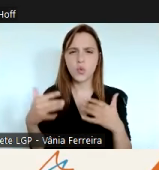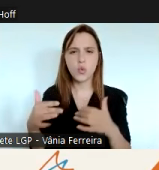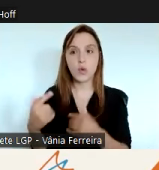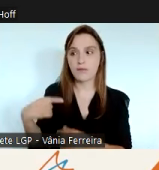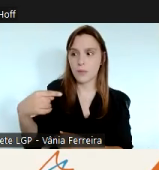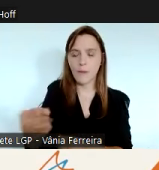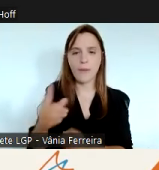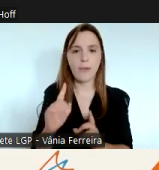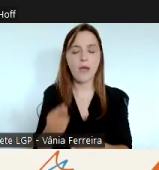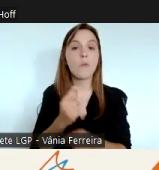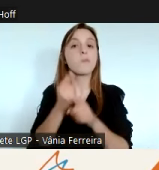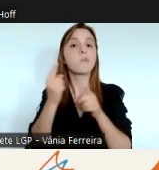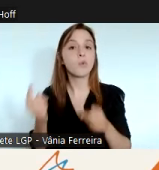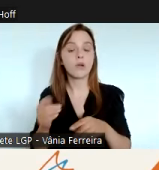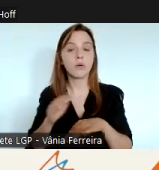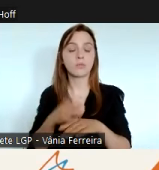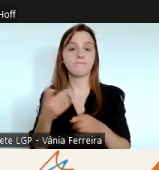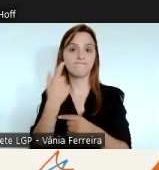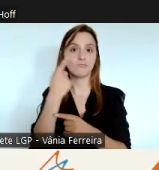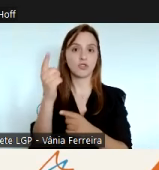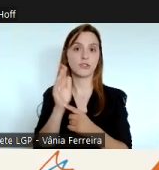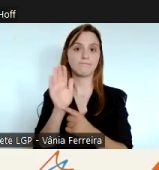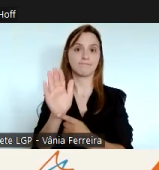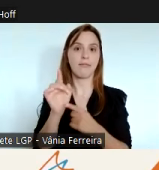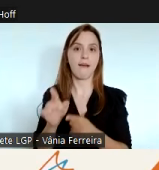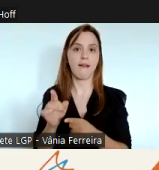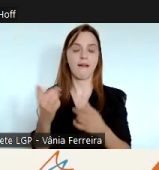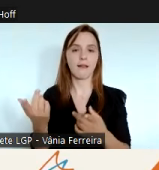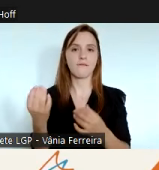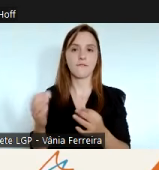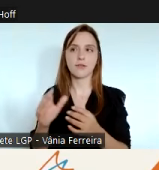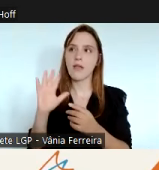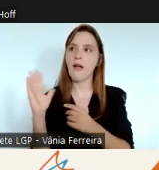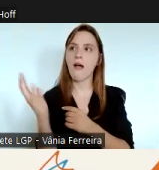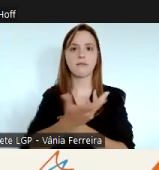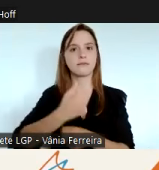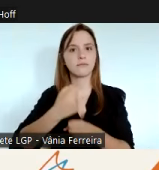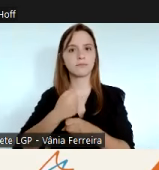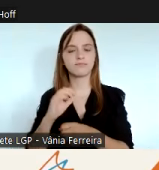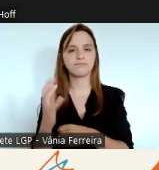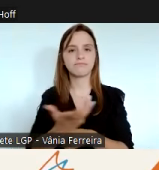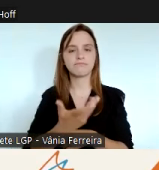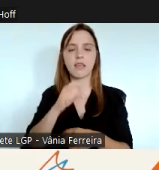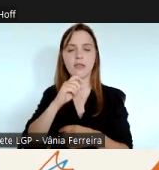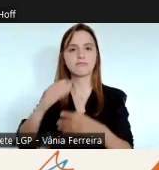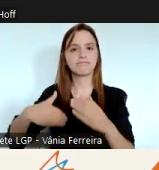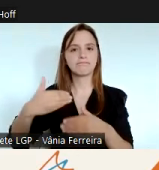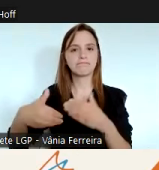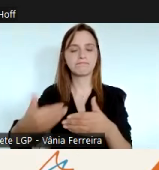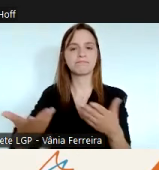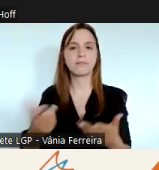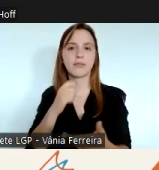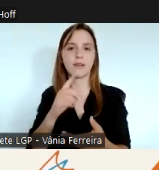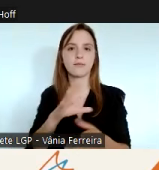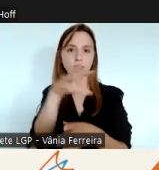Why? Because they really represent a working atmosphere and a moving forward that is very